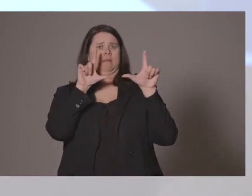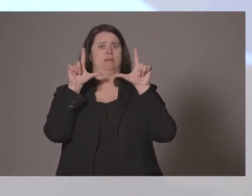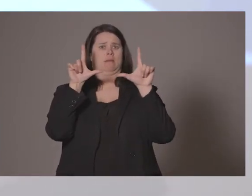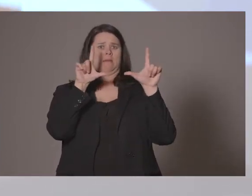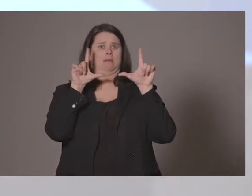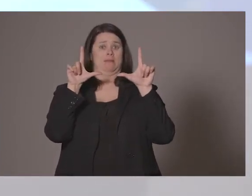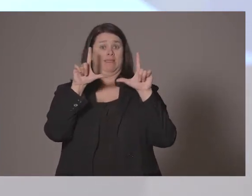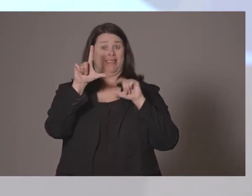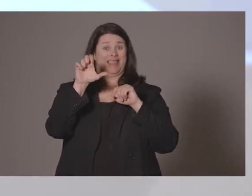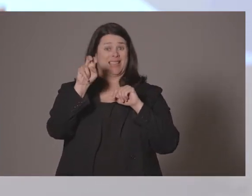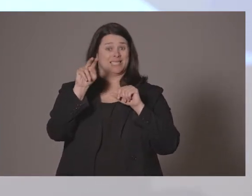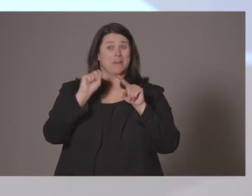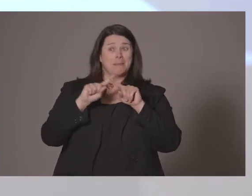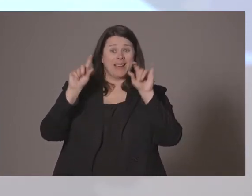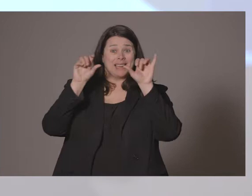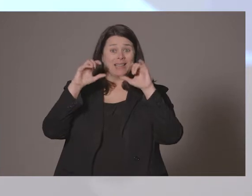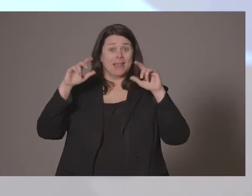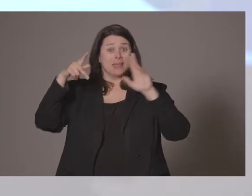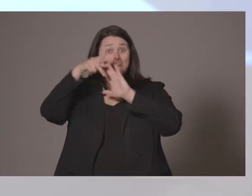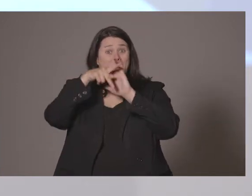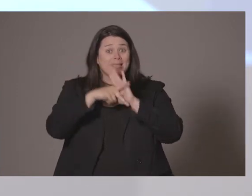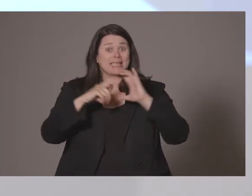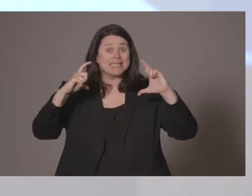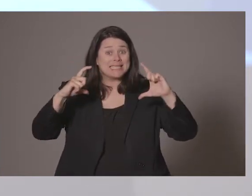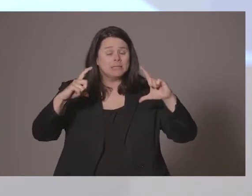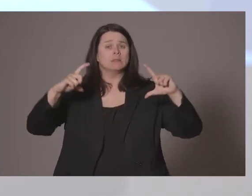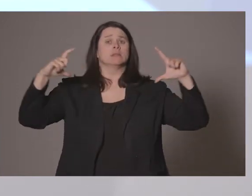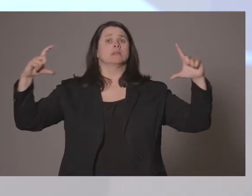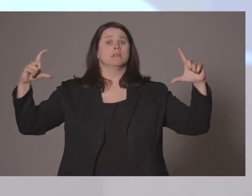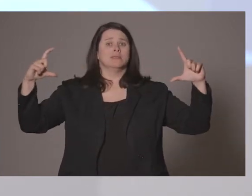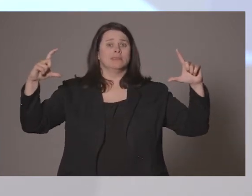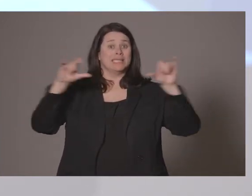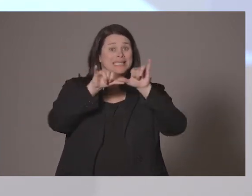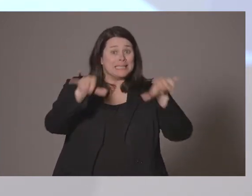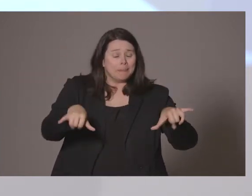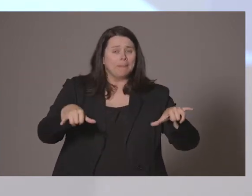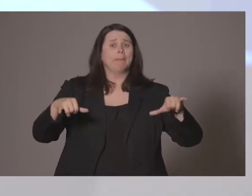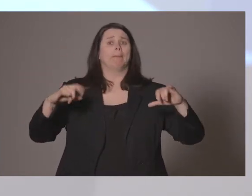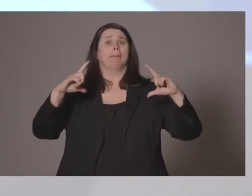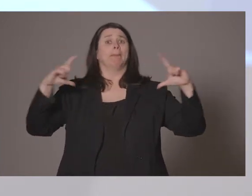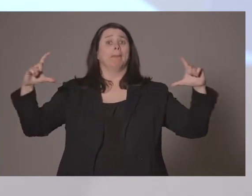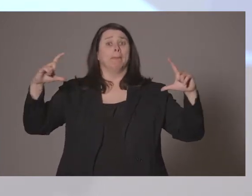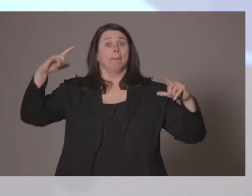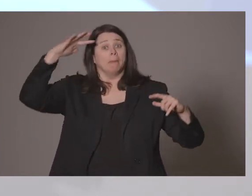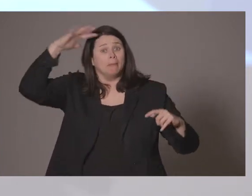the systems and the ideology and the patterns that our society has learned.